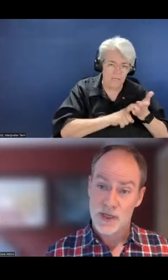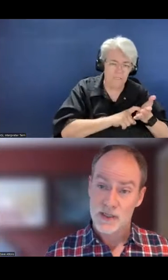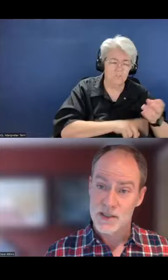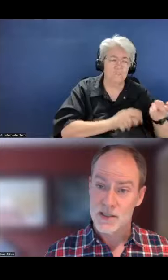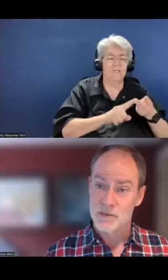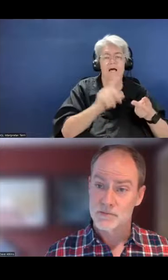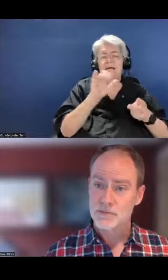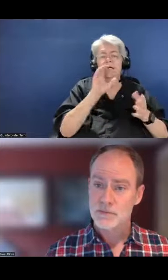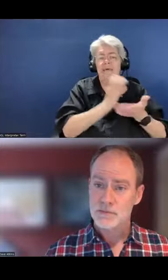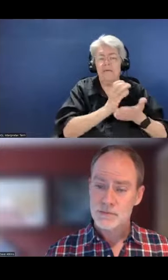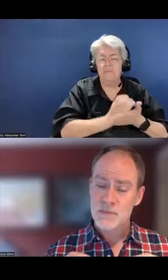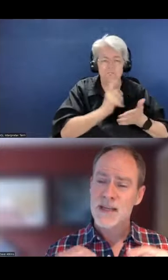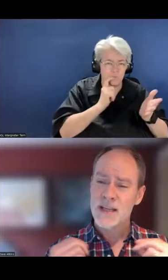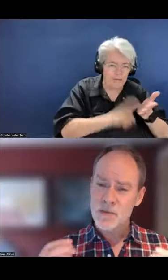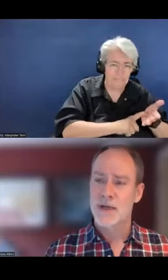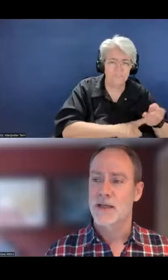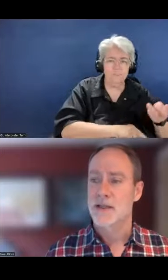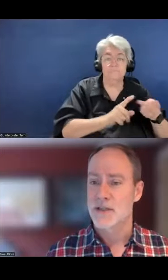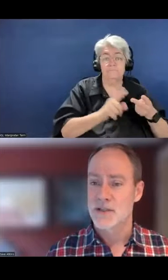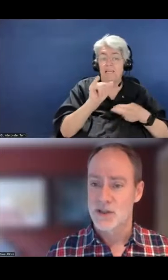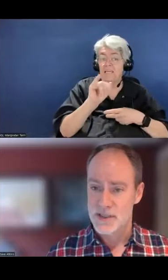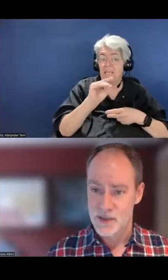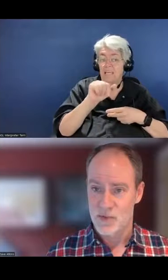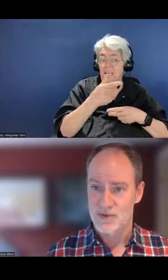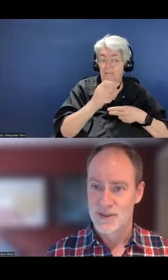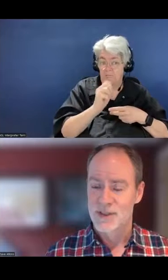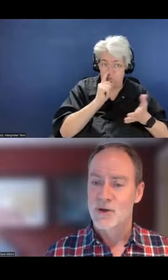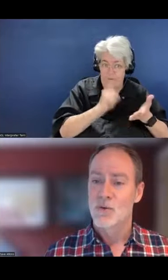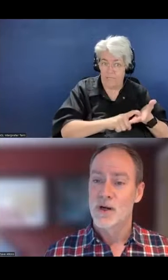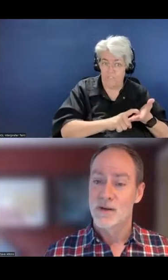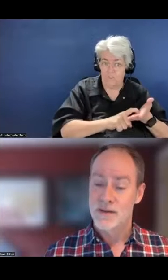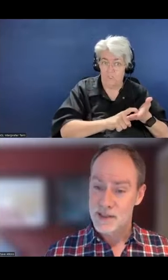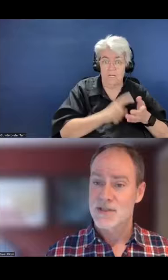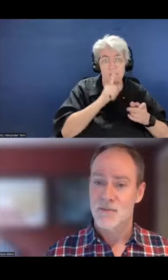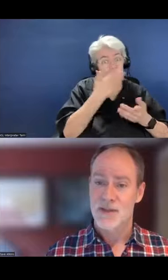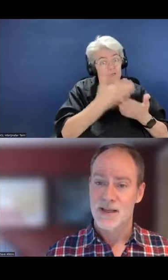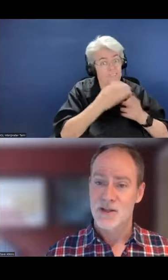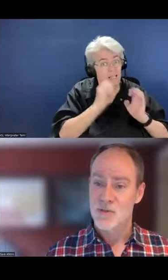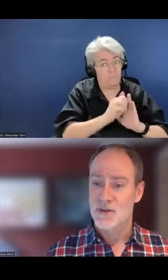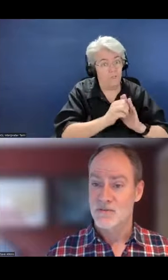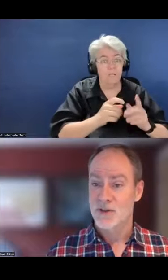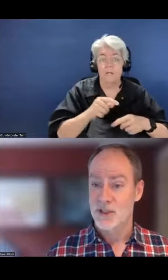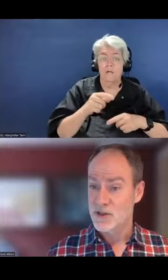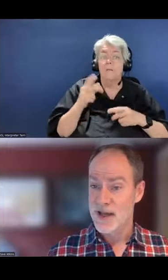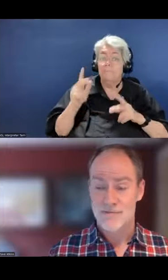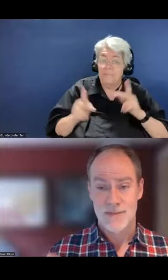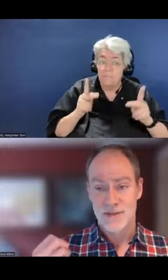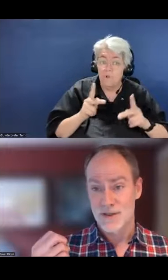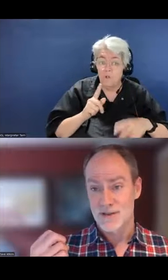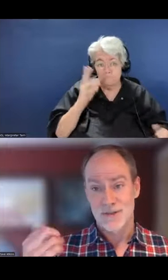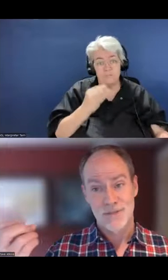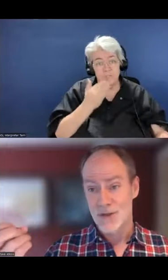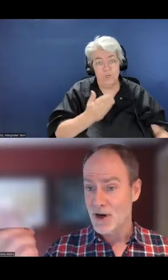image recognition. And image recognition is a good example where this is something that humans are fairly good at.